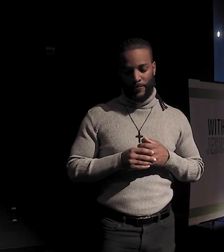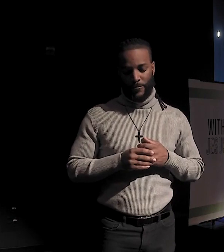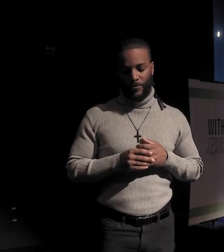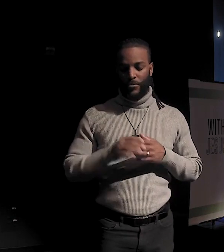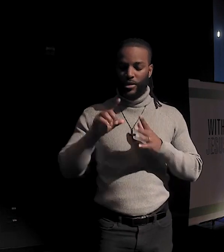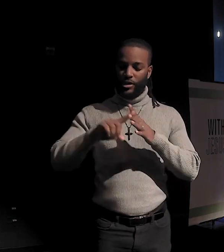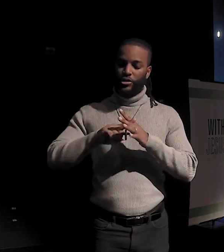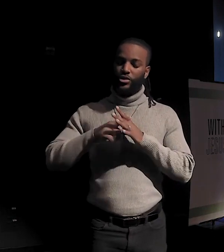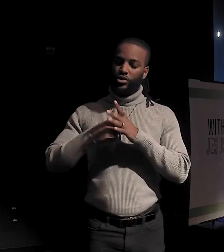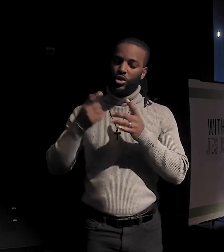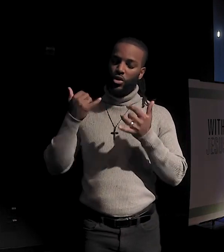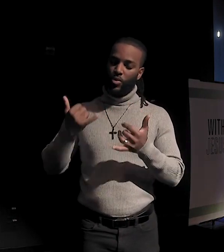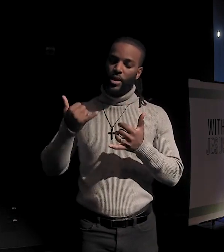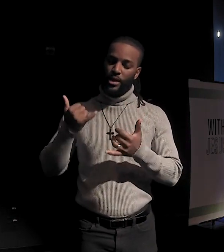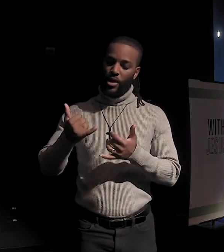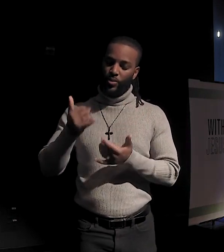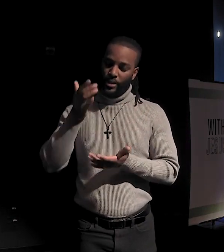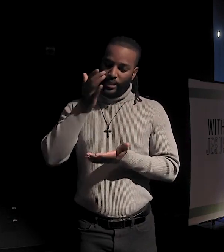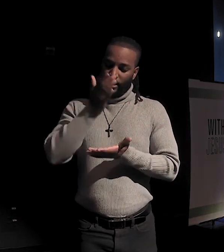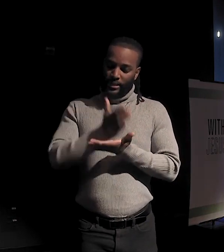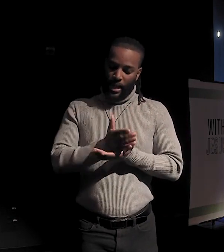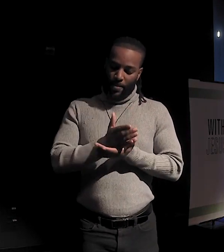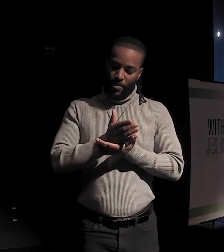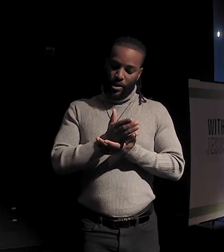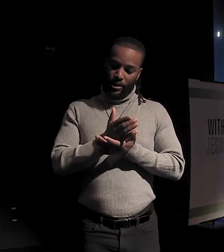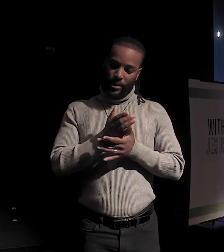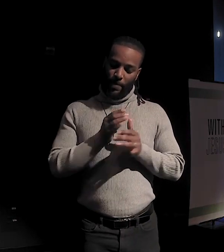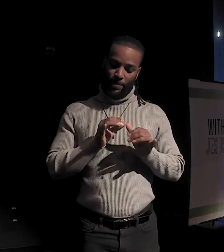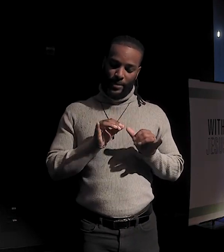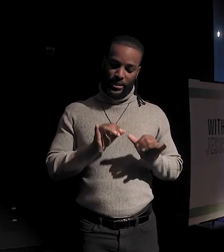Let's just start right now with the stop part and be still.